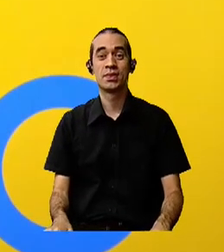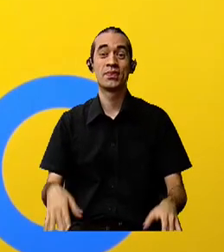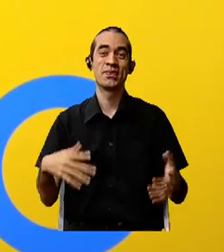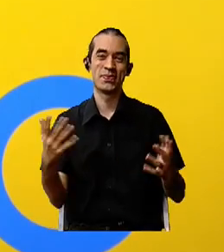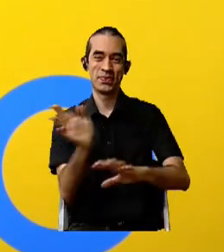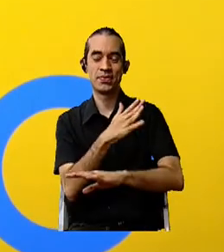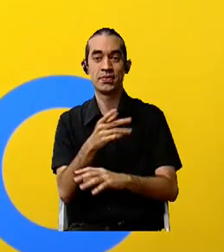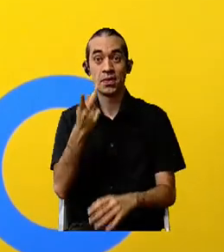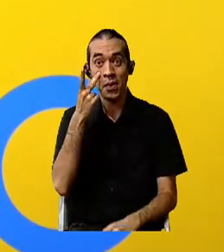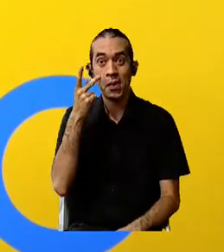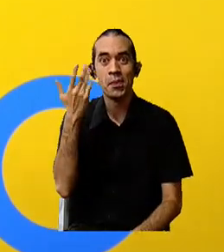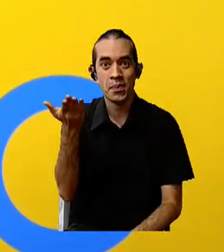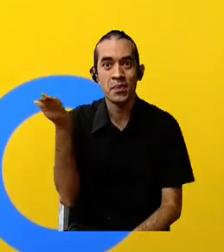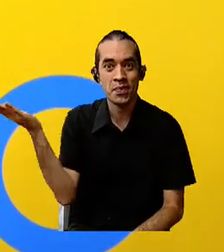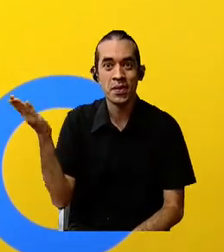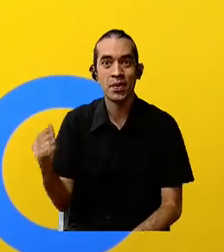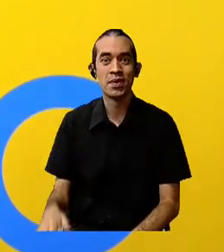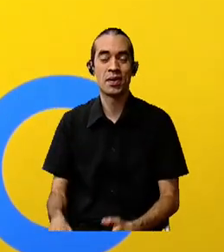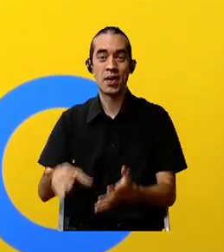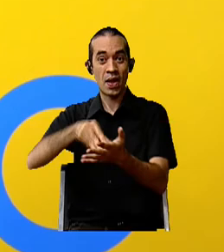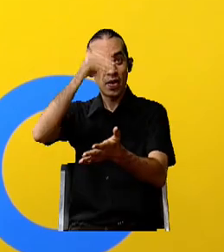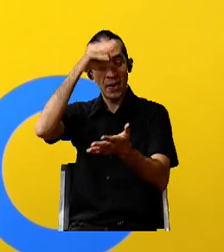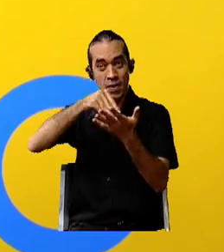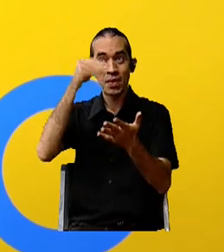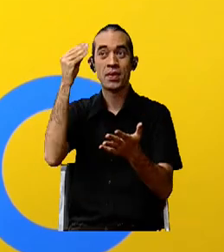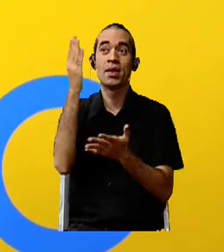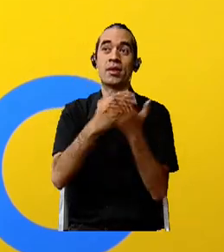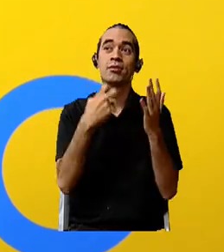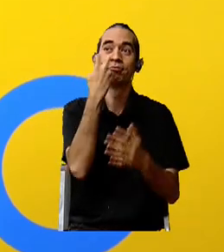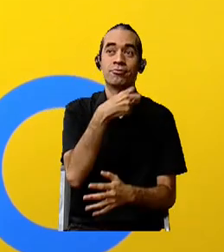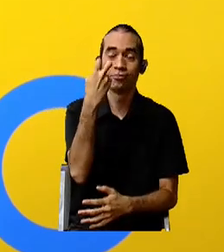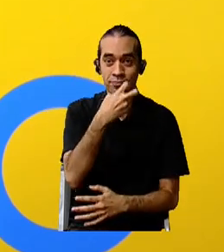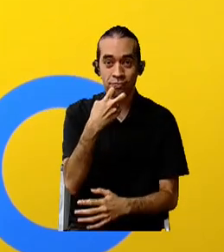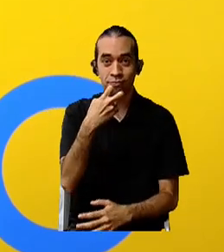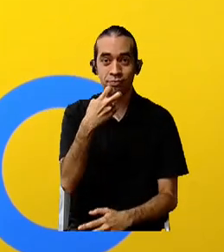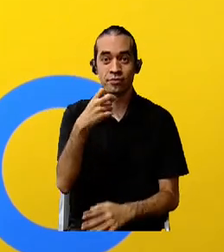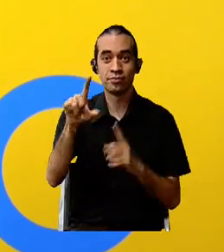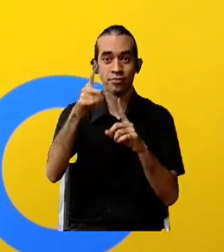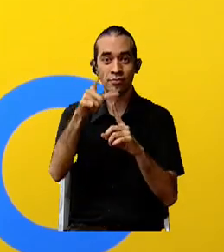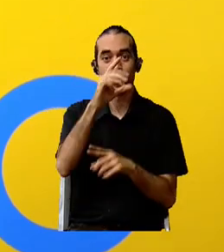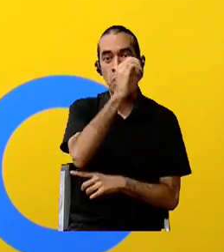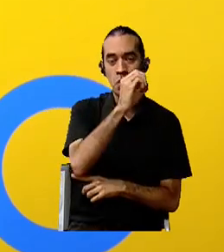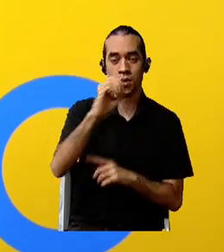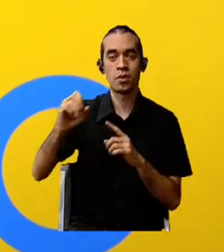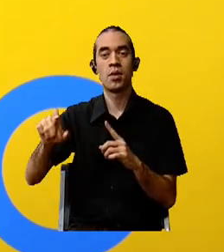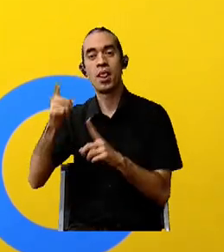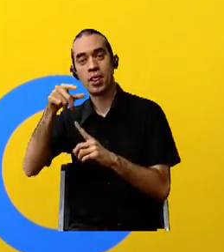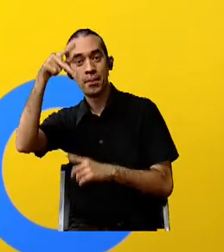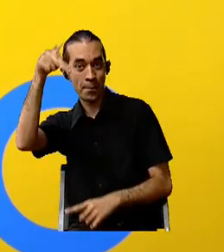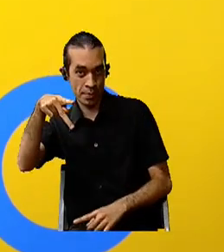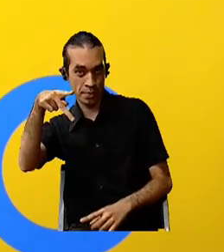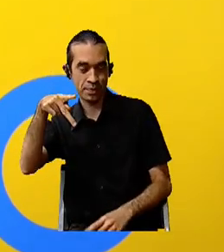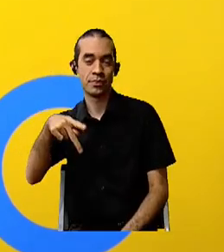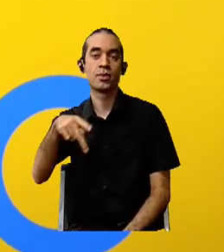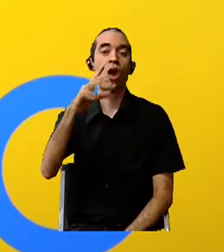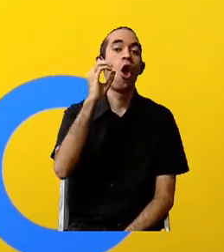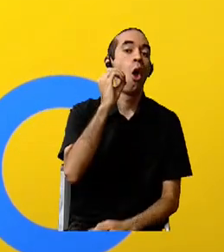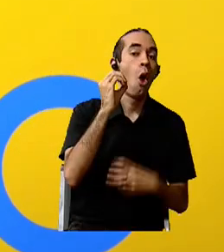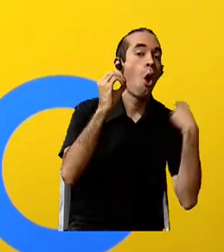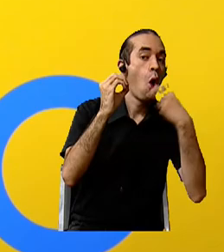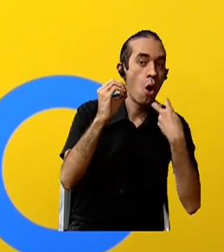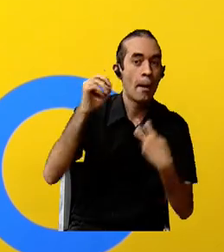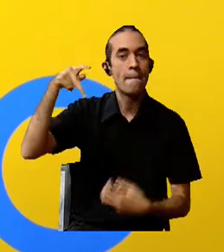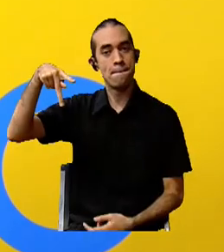Okay, Chuli, so we learned something about letter O and P with the sounds O and